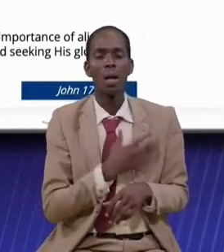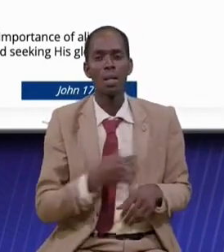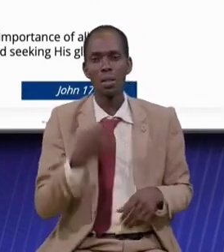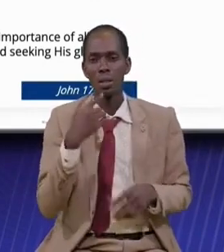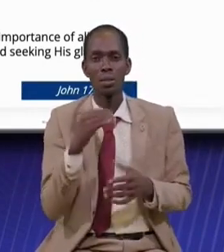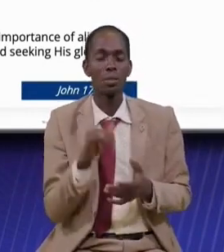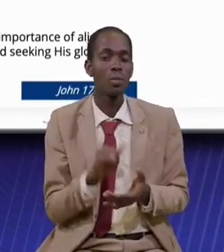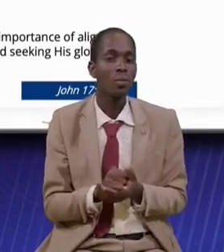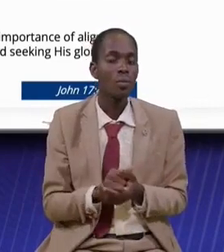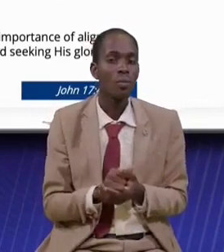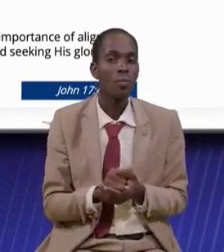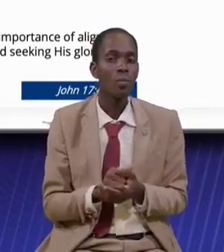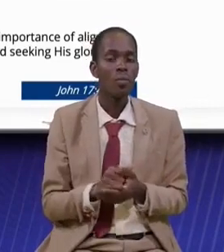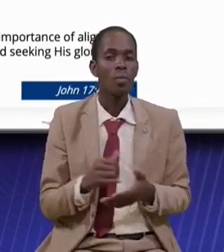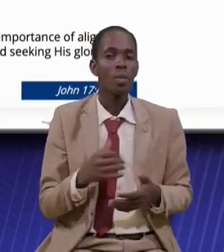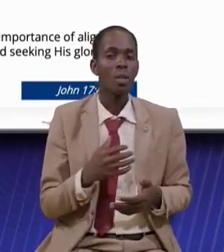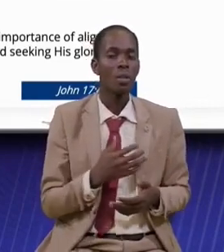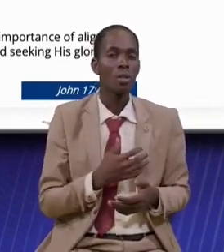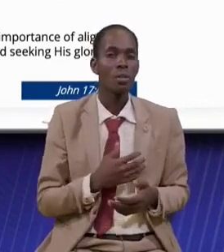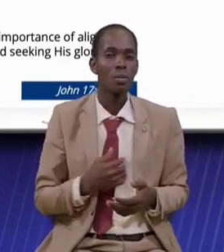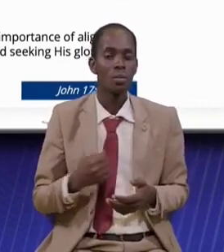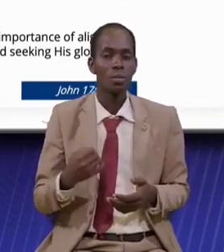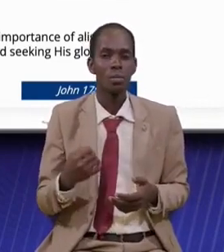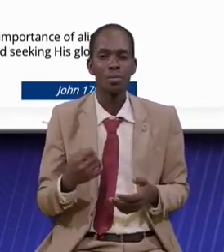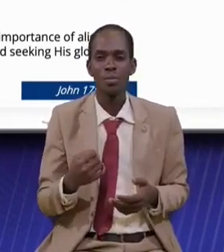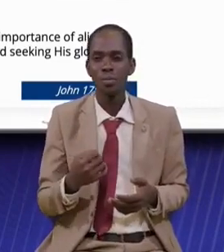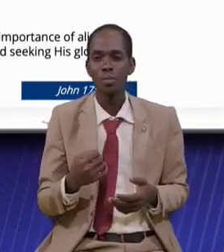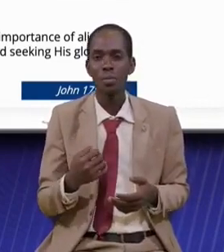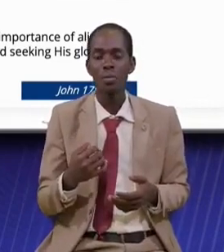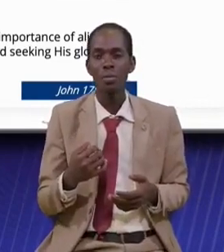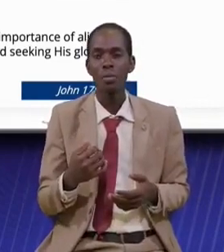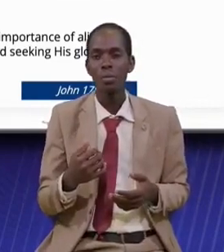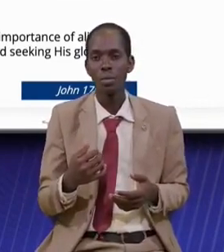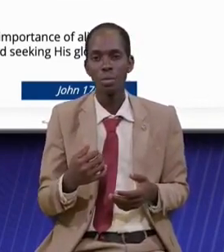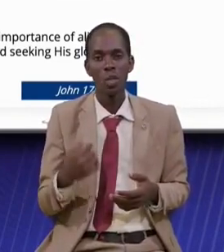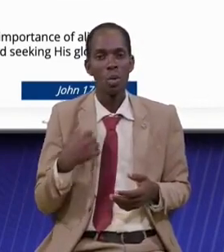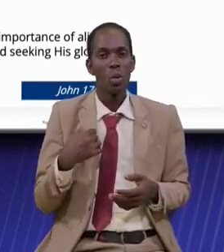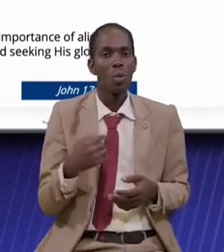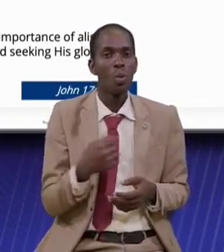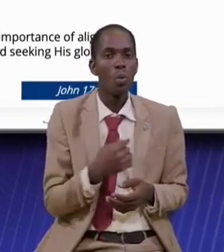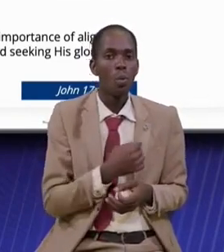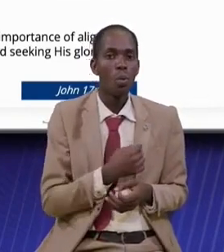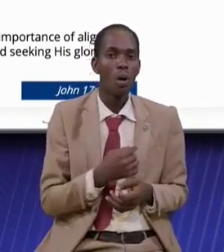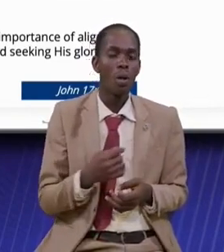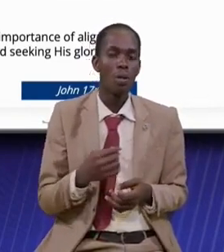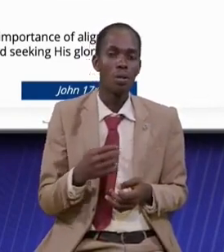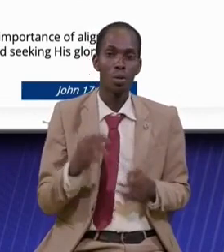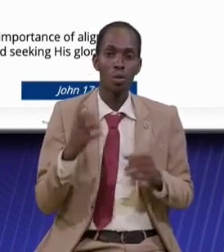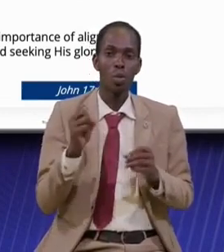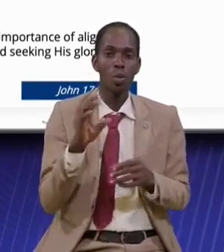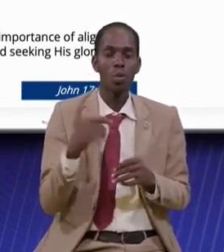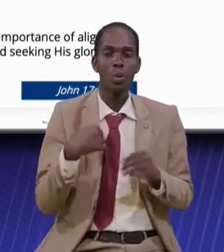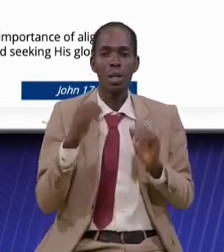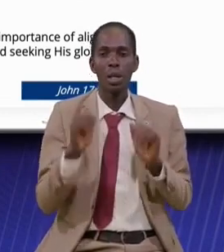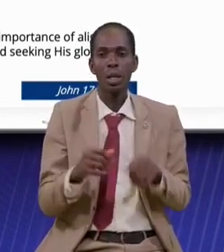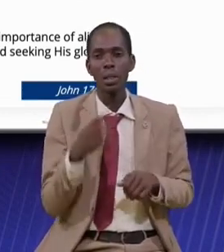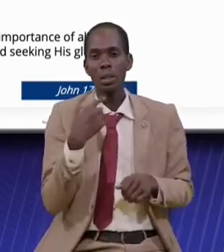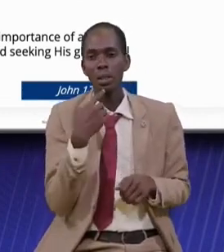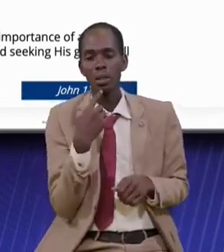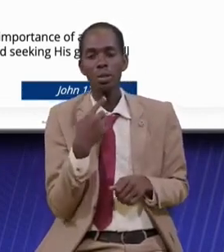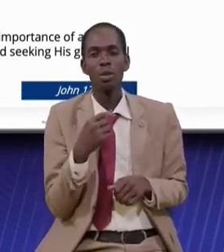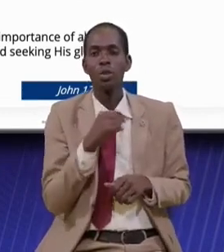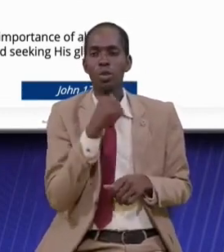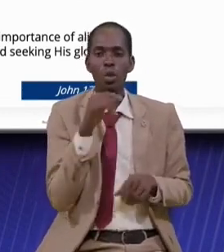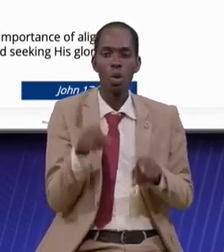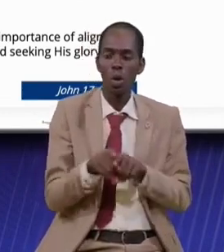even like the Pharisee who said, I'm not like other men. We're not making a difference so that we can say, oh, we're not like other men. We're